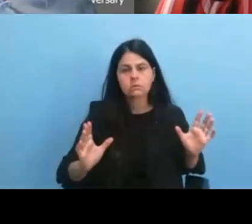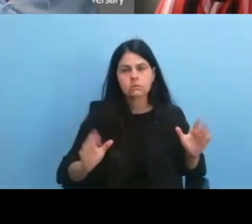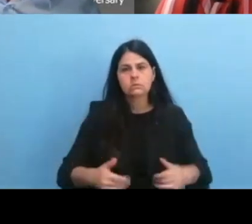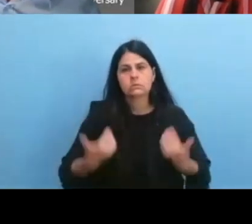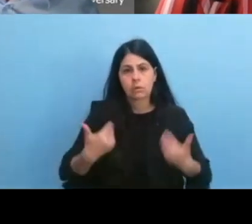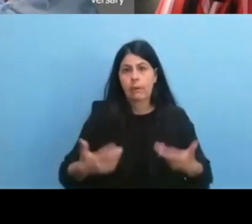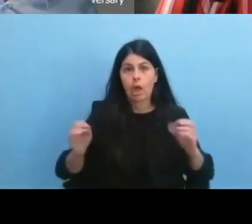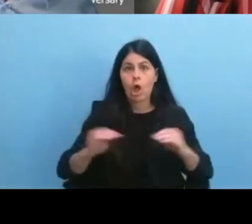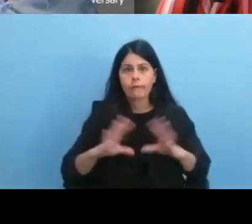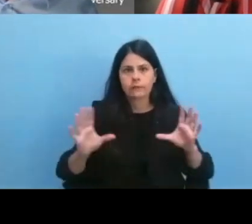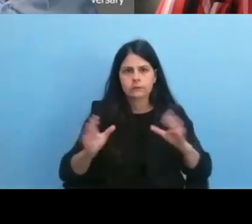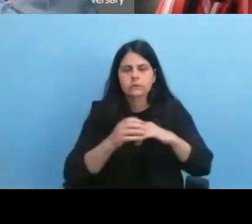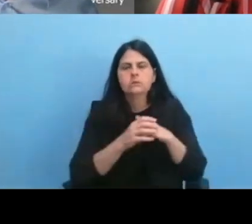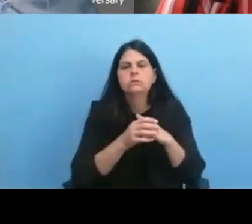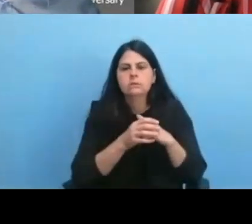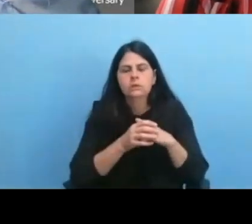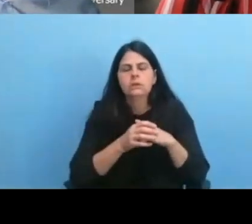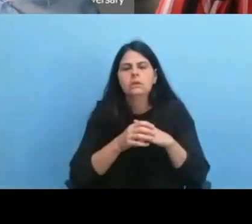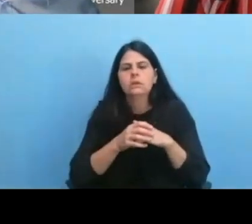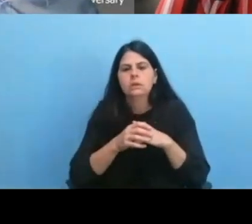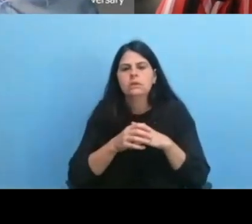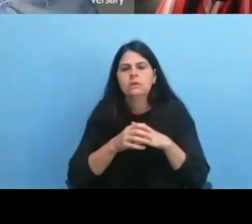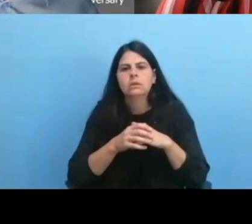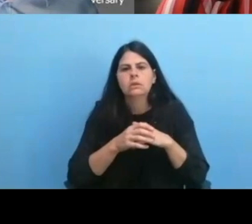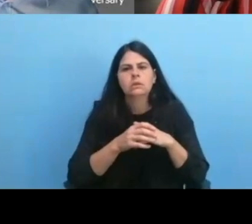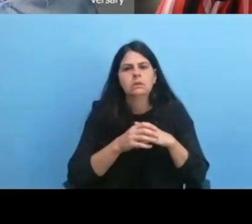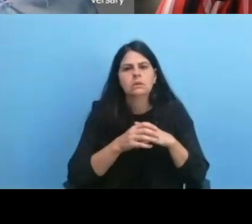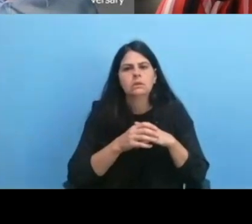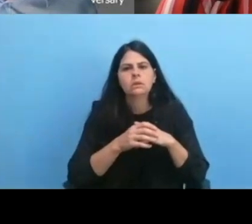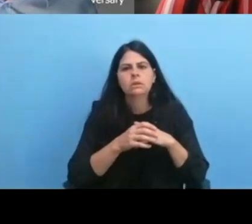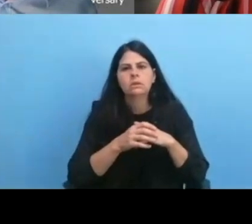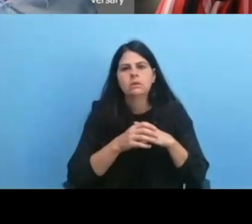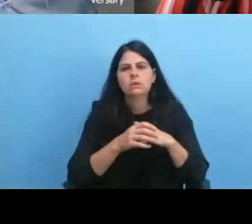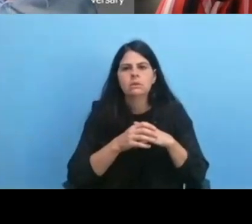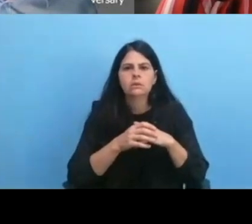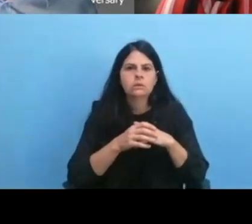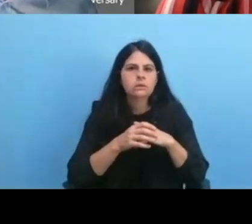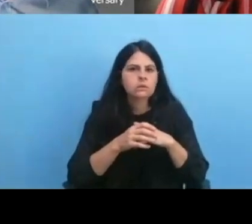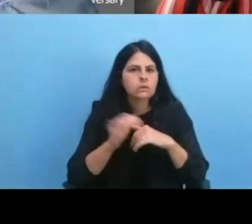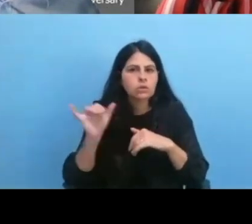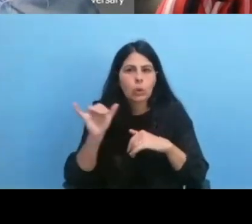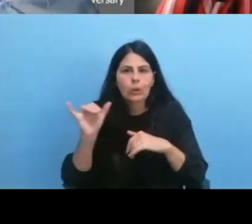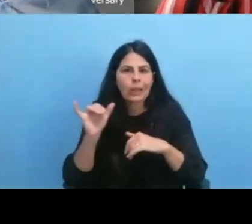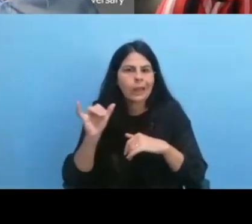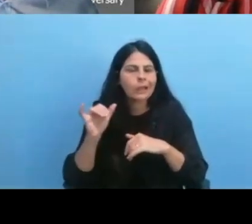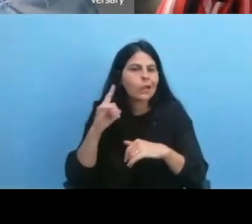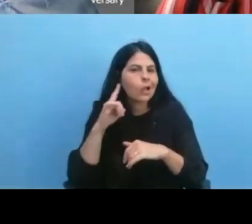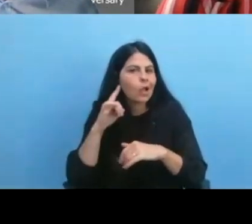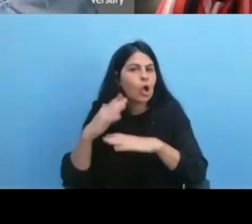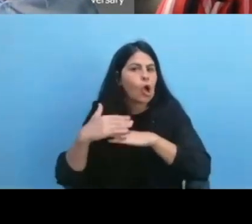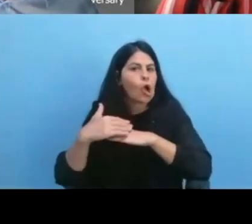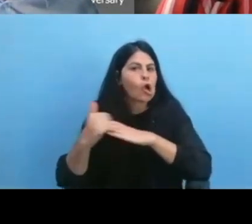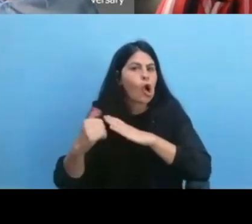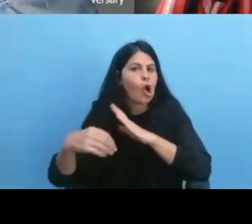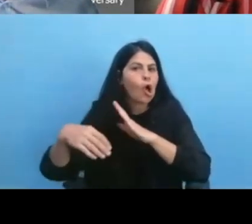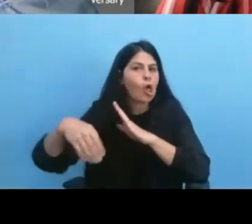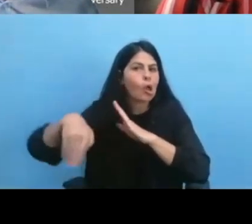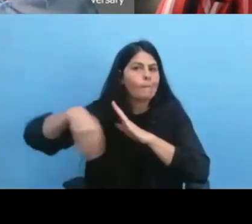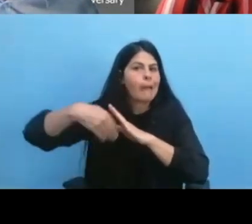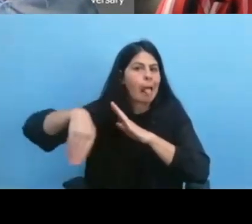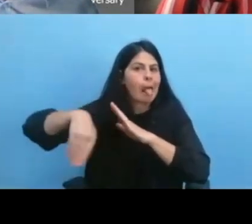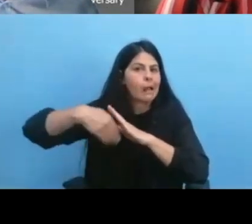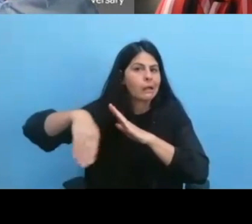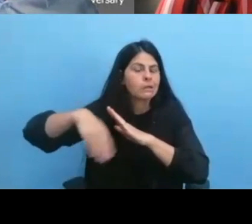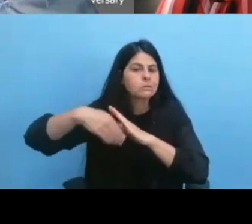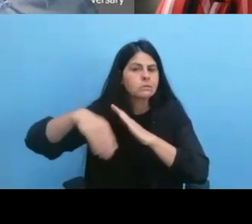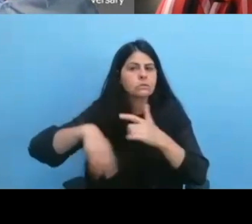And so things like call bells and different medical machines, like just kind of setting